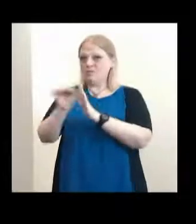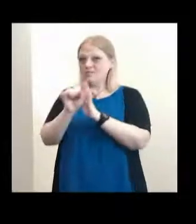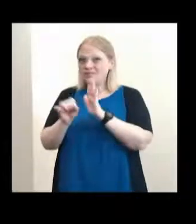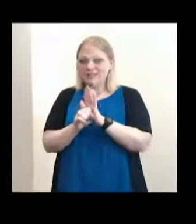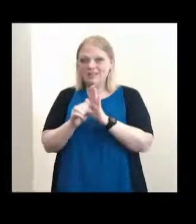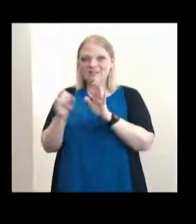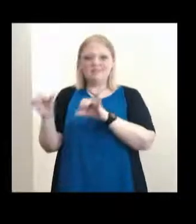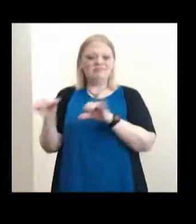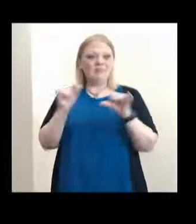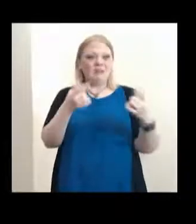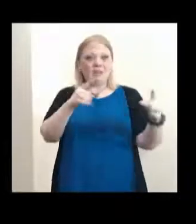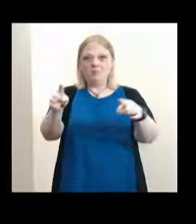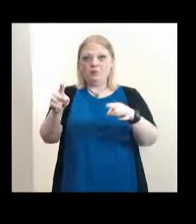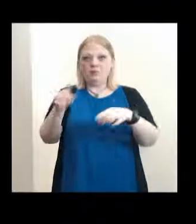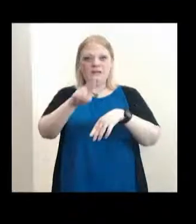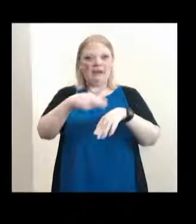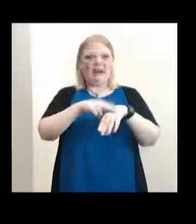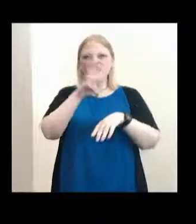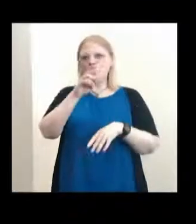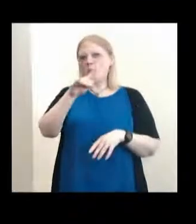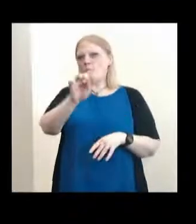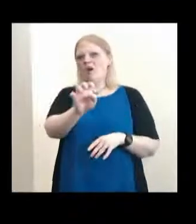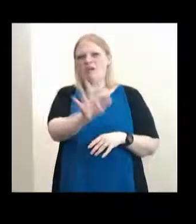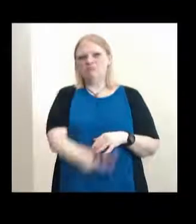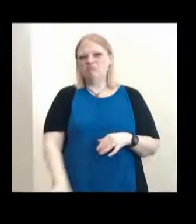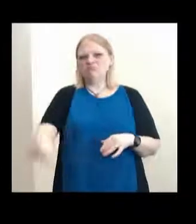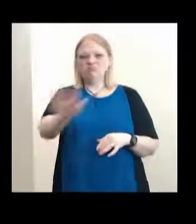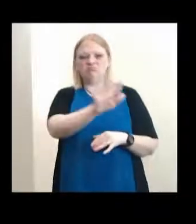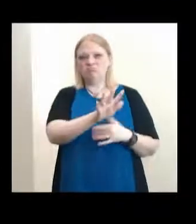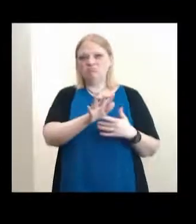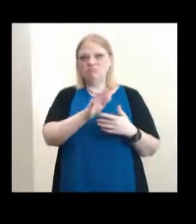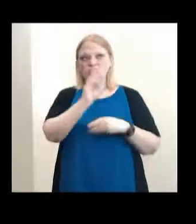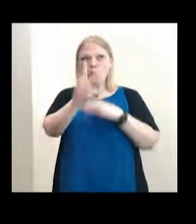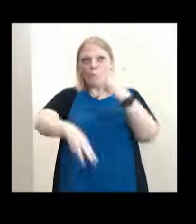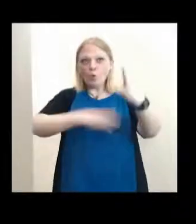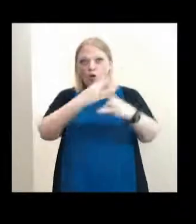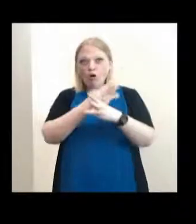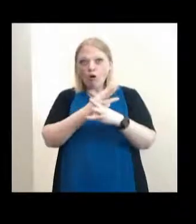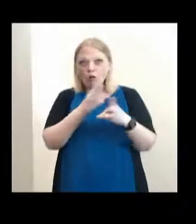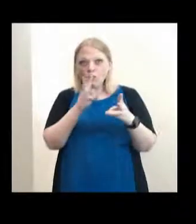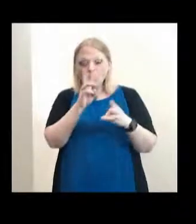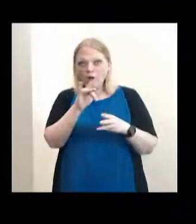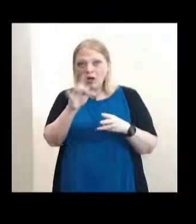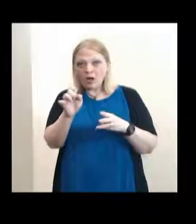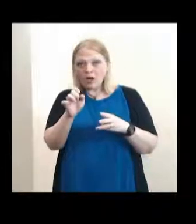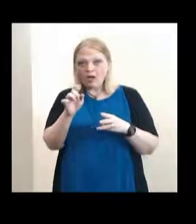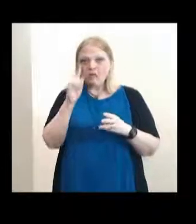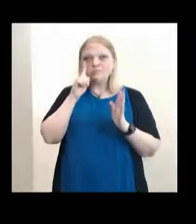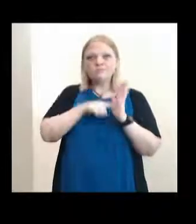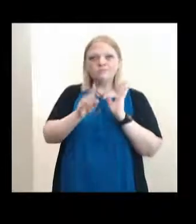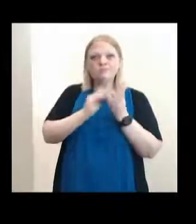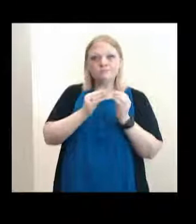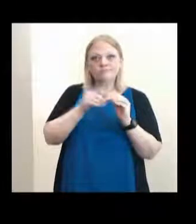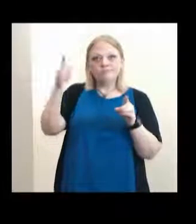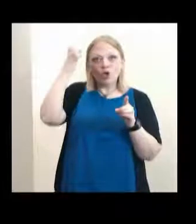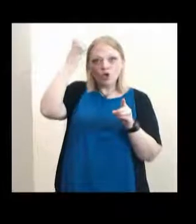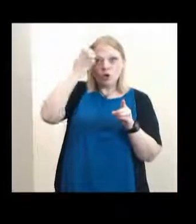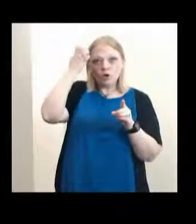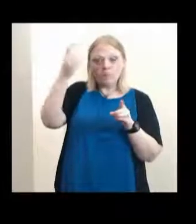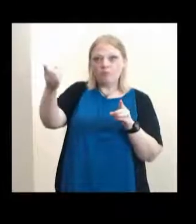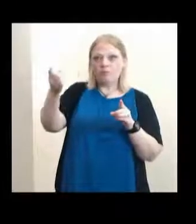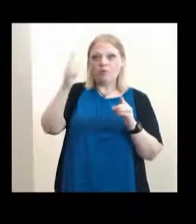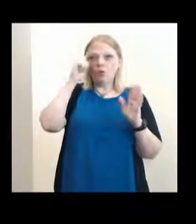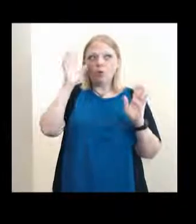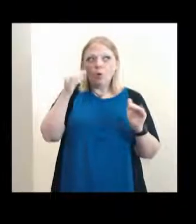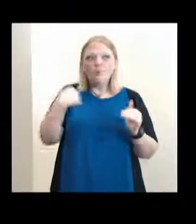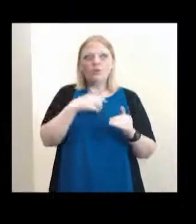that is happening nationwide. And all we have to do is look worldwide to see the numbers going up, especially in Europe. And hopefully we never